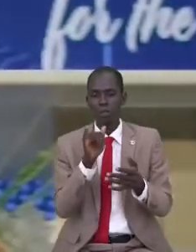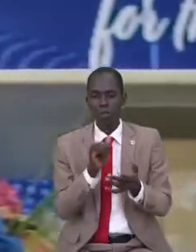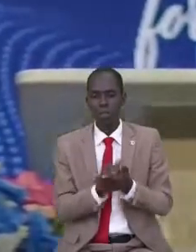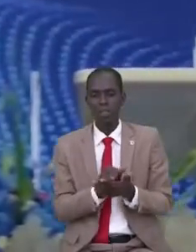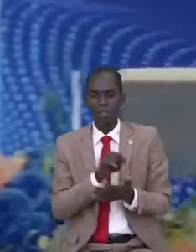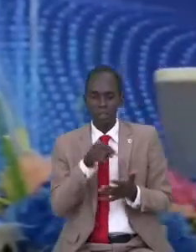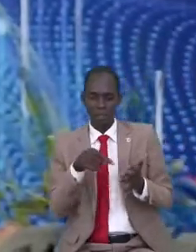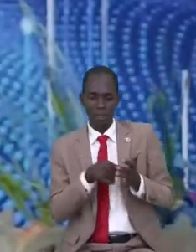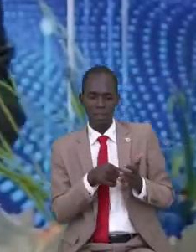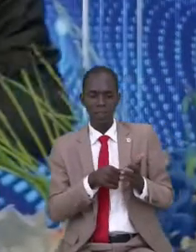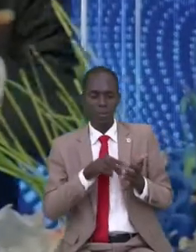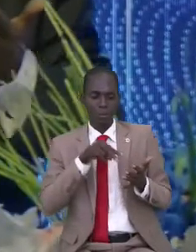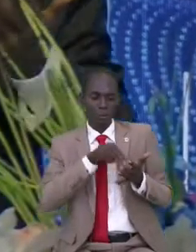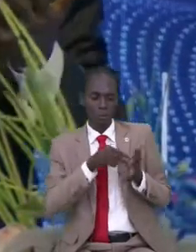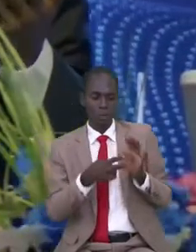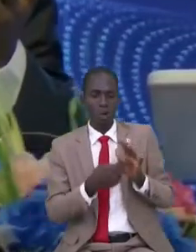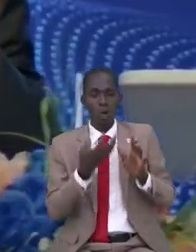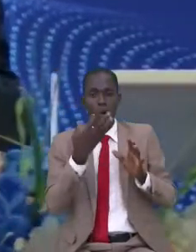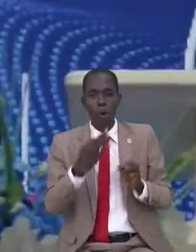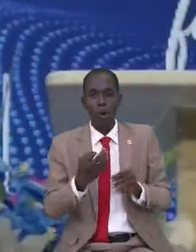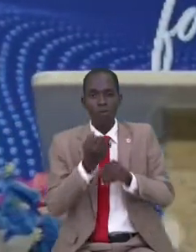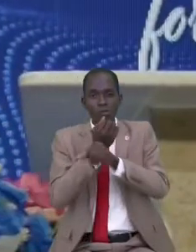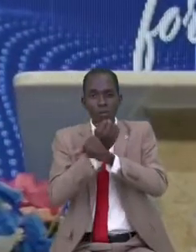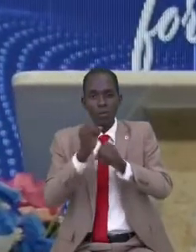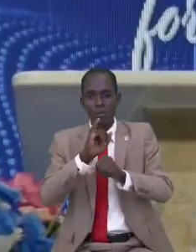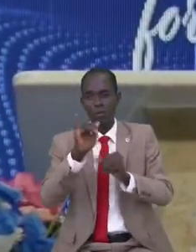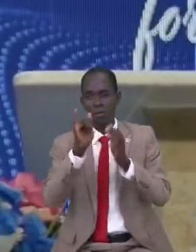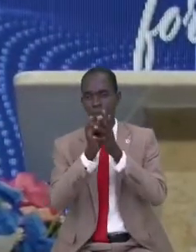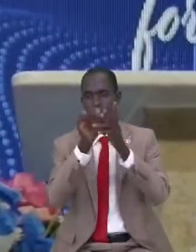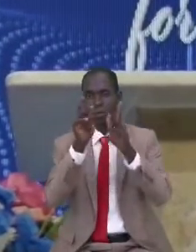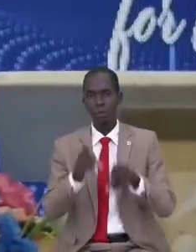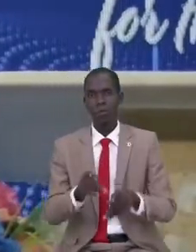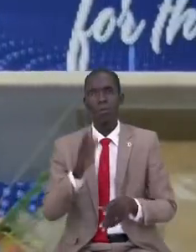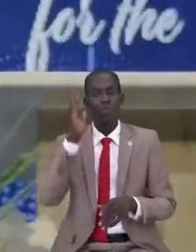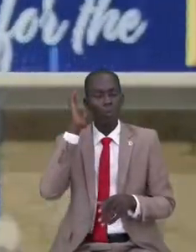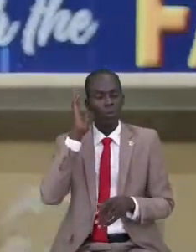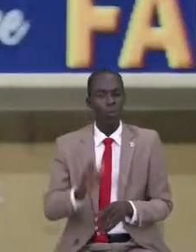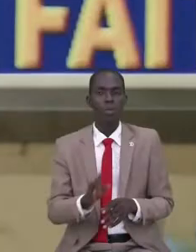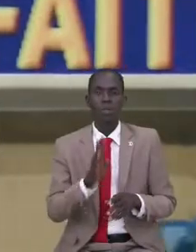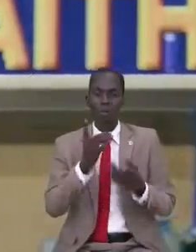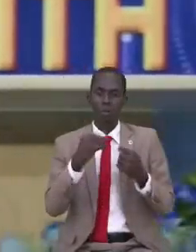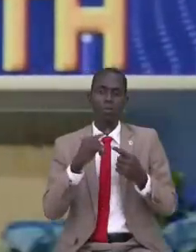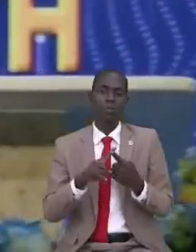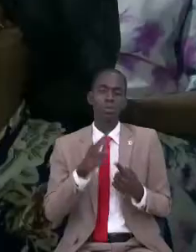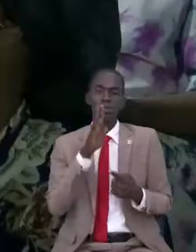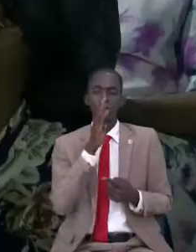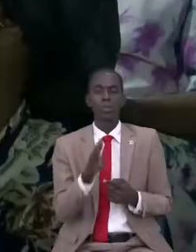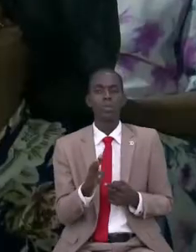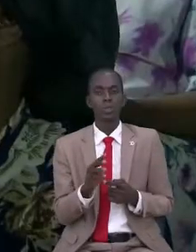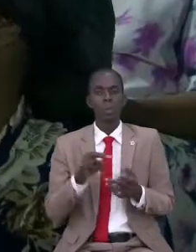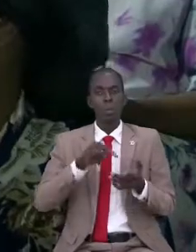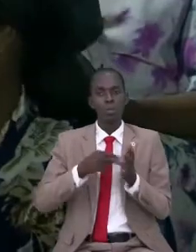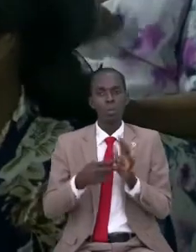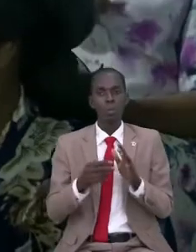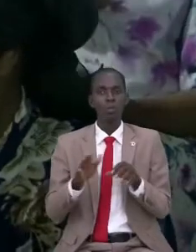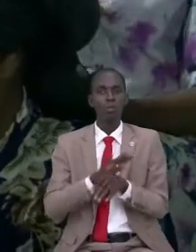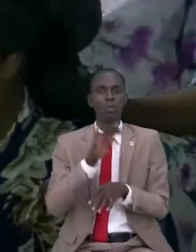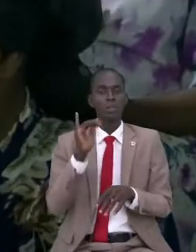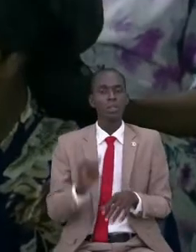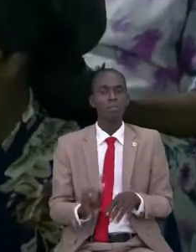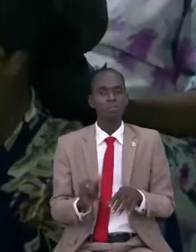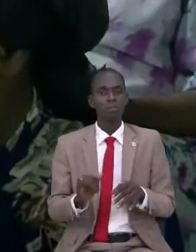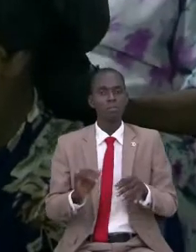this purpose of restoring them will be fulfilled. Purposefully